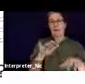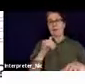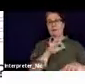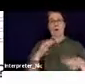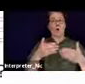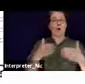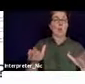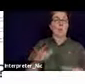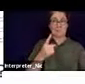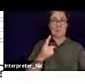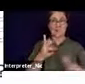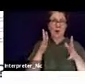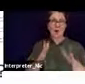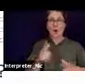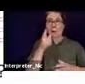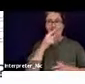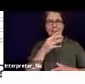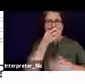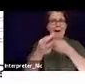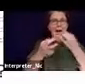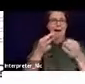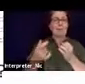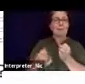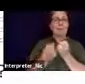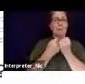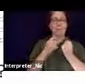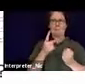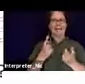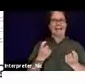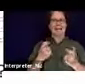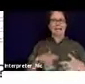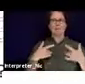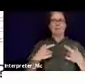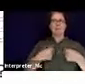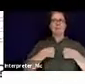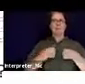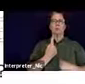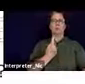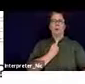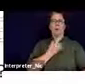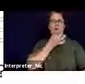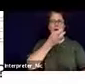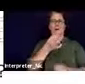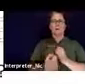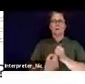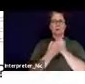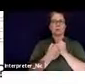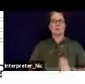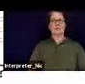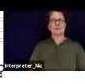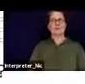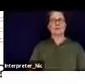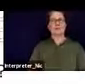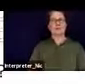lot of people that are asking for support, but it's very easy to think you're the only one. People don't want to appear different in front of other